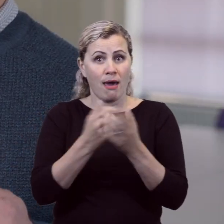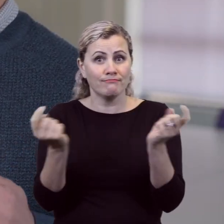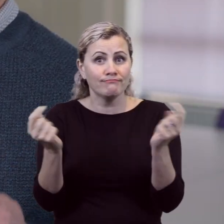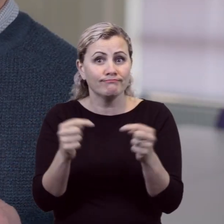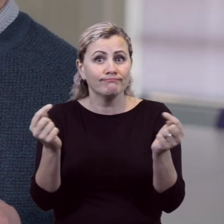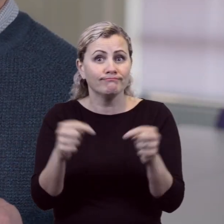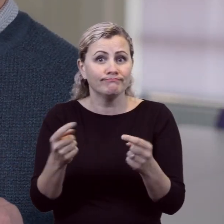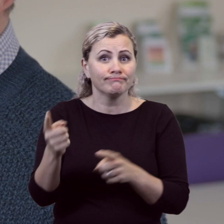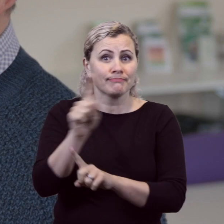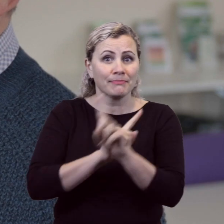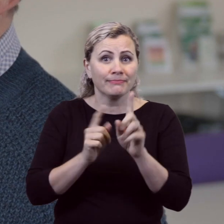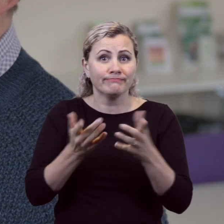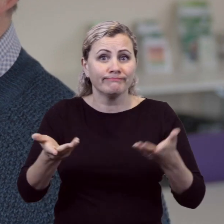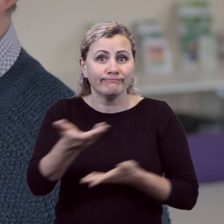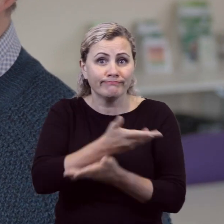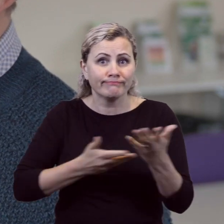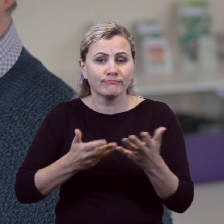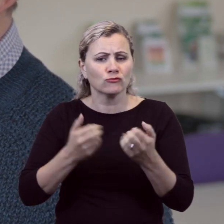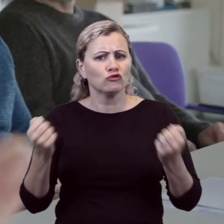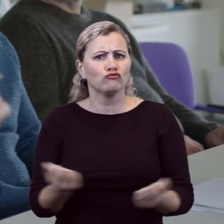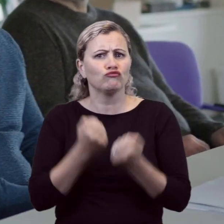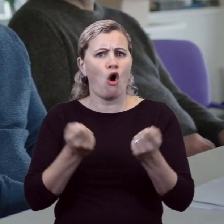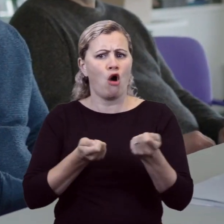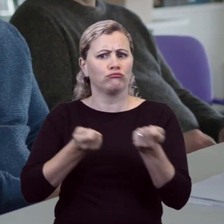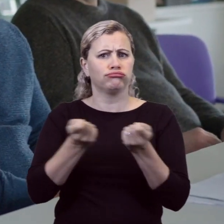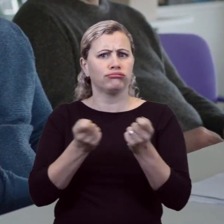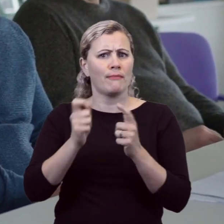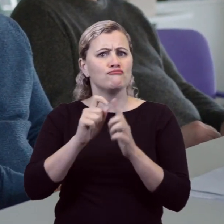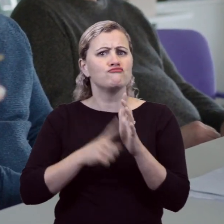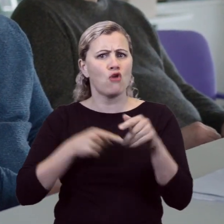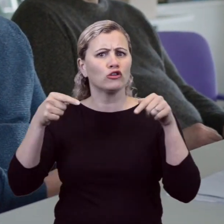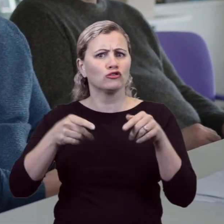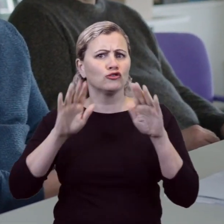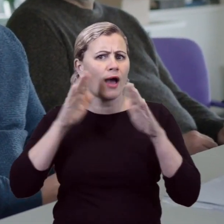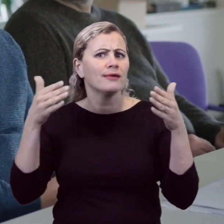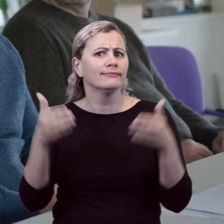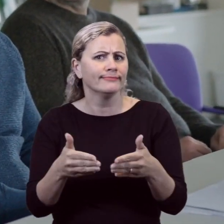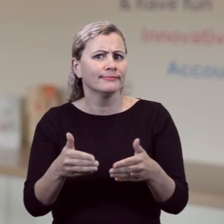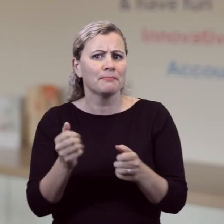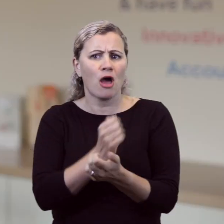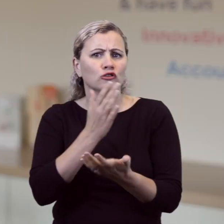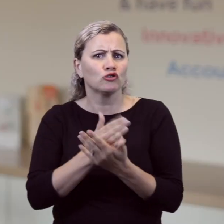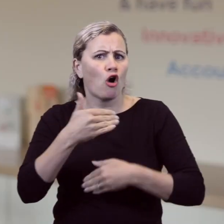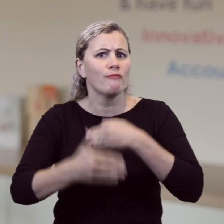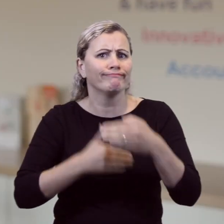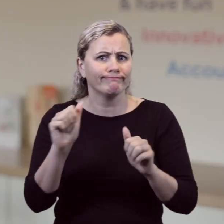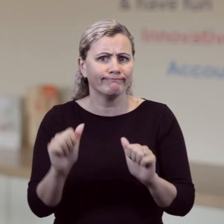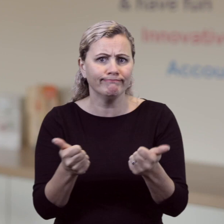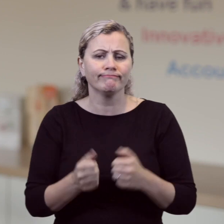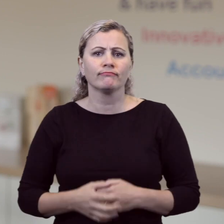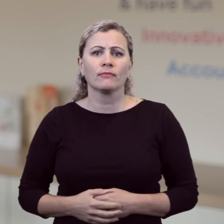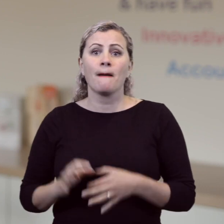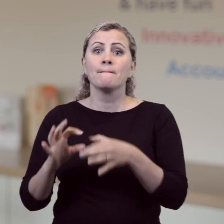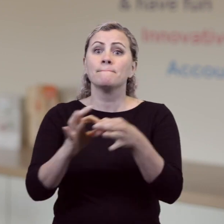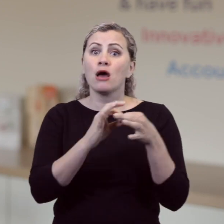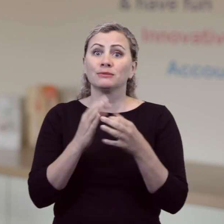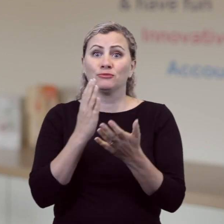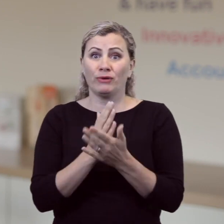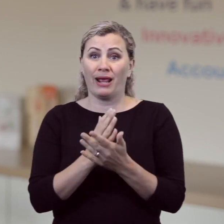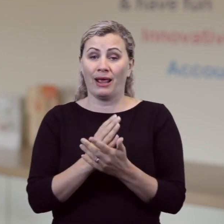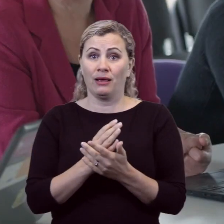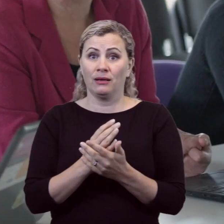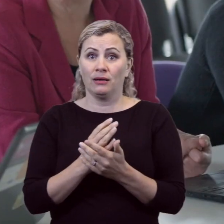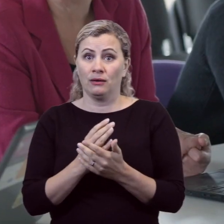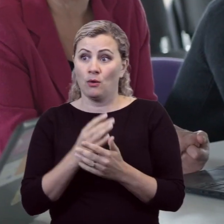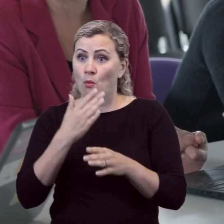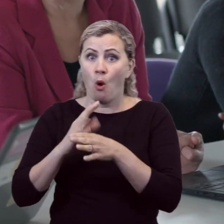meet regularly, and we do that to make sure that there's a strong project governance. The way that the partnership works is about we trust each